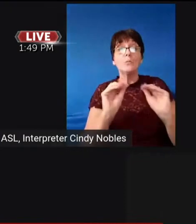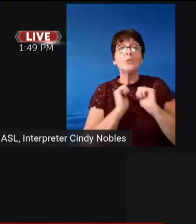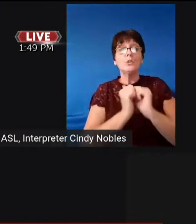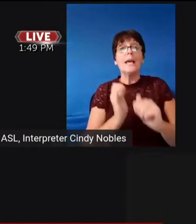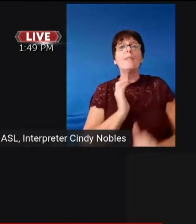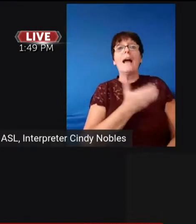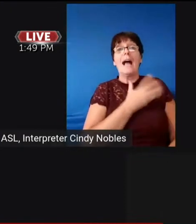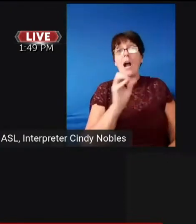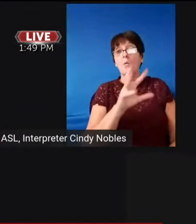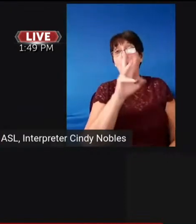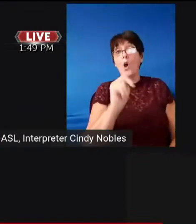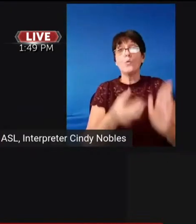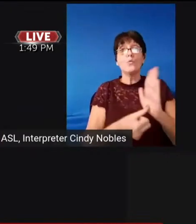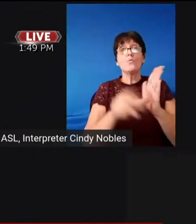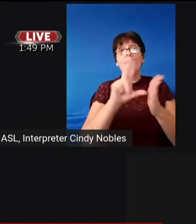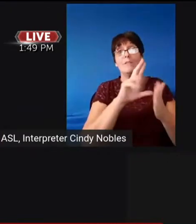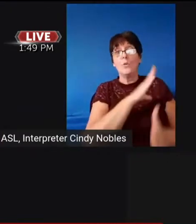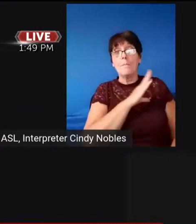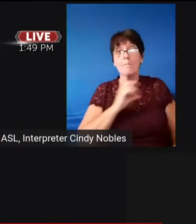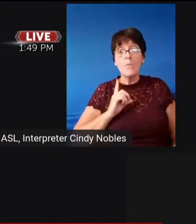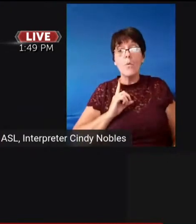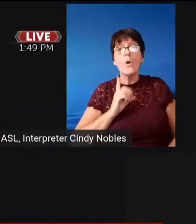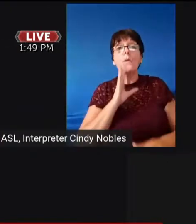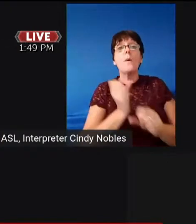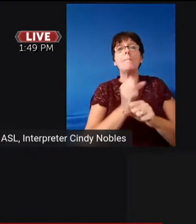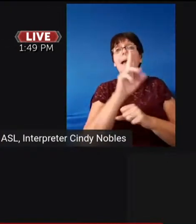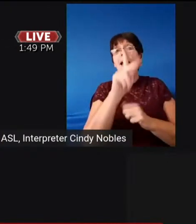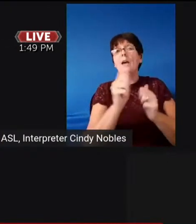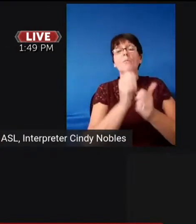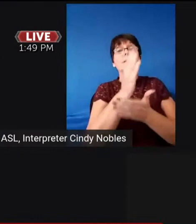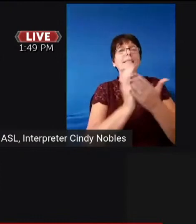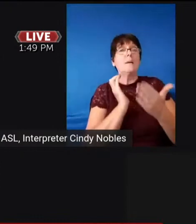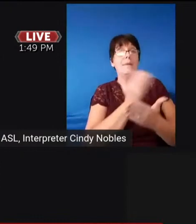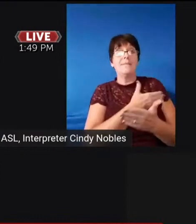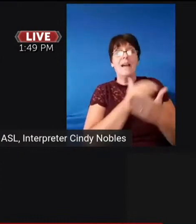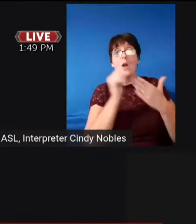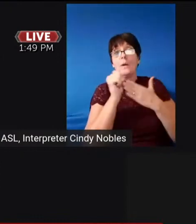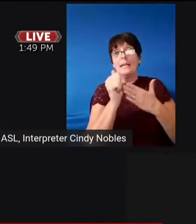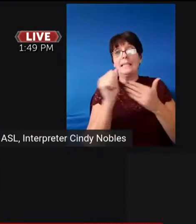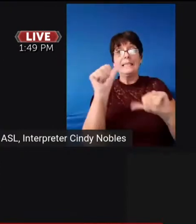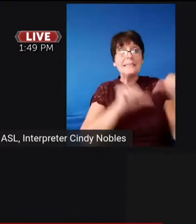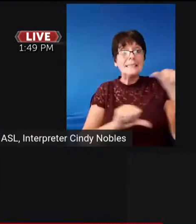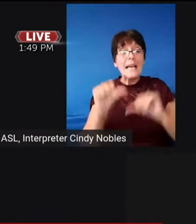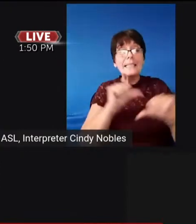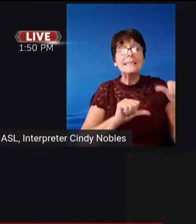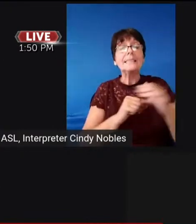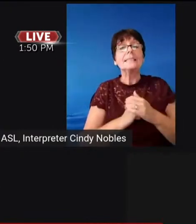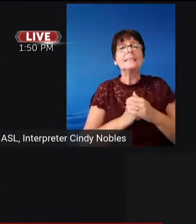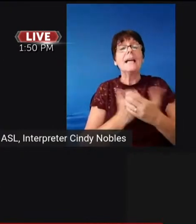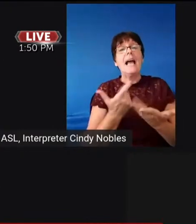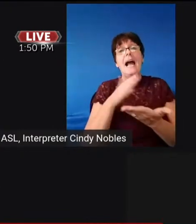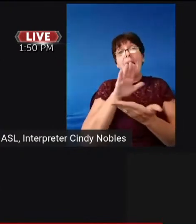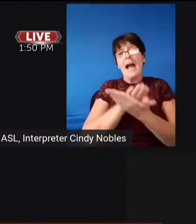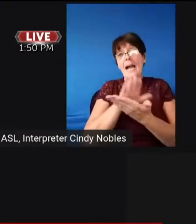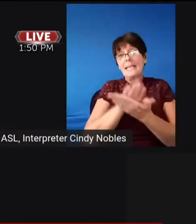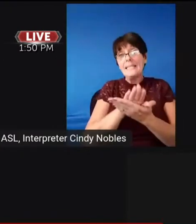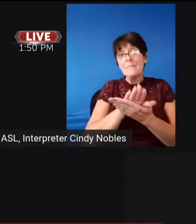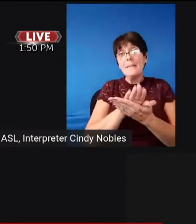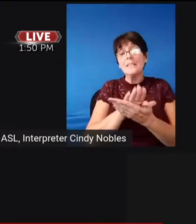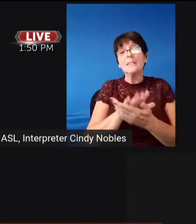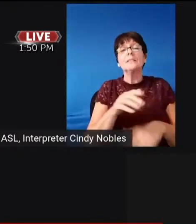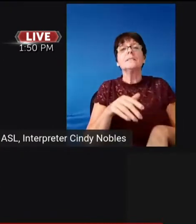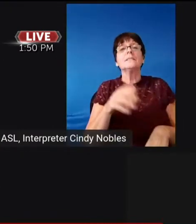own review board that will be made up of some of our leading scientists, our academic institutions,